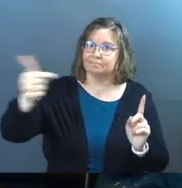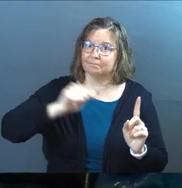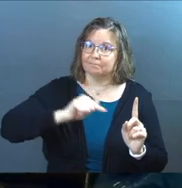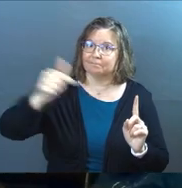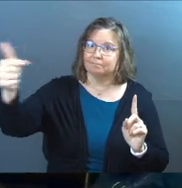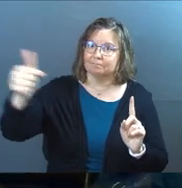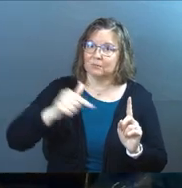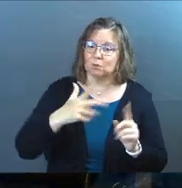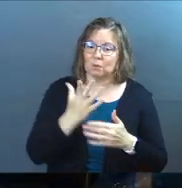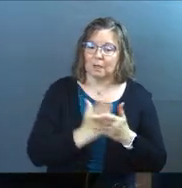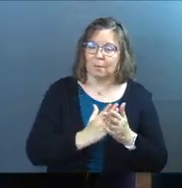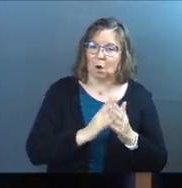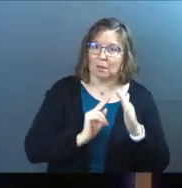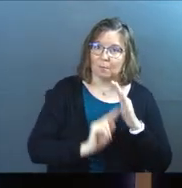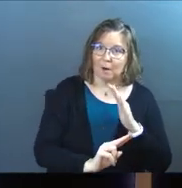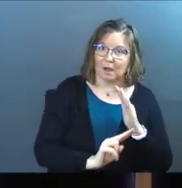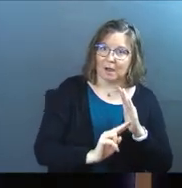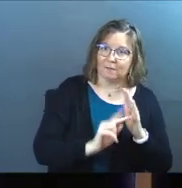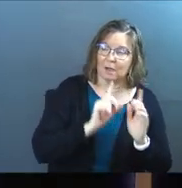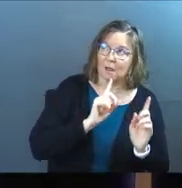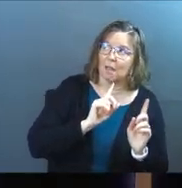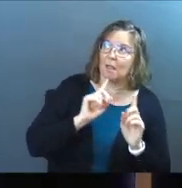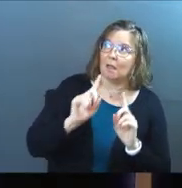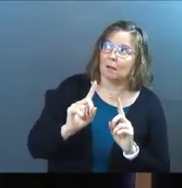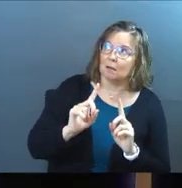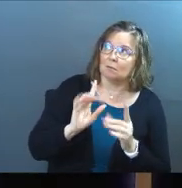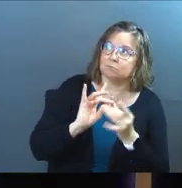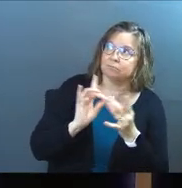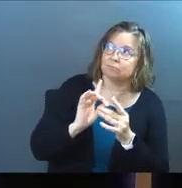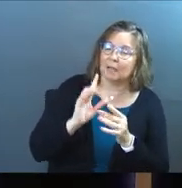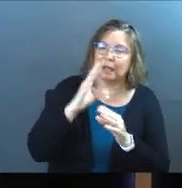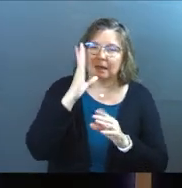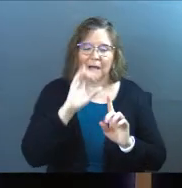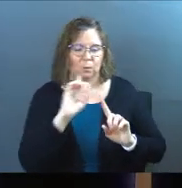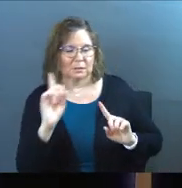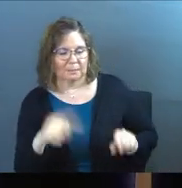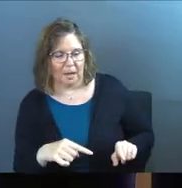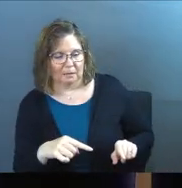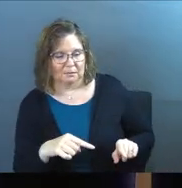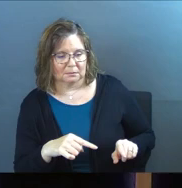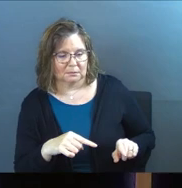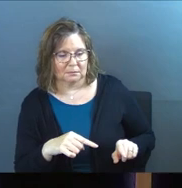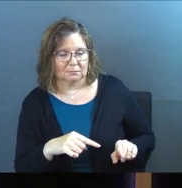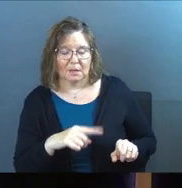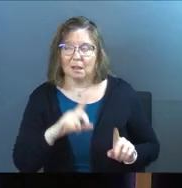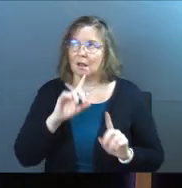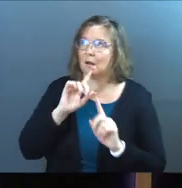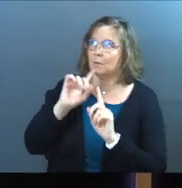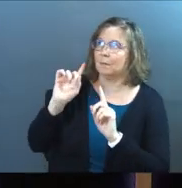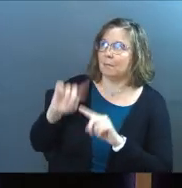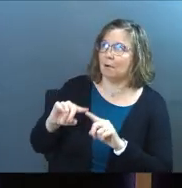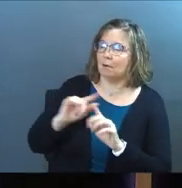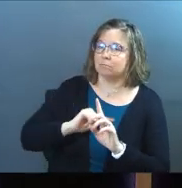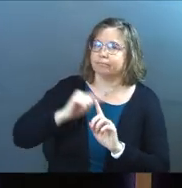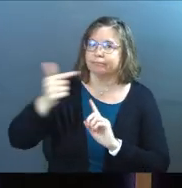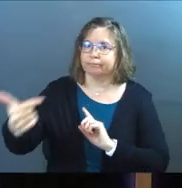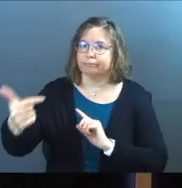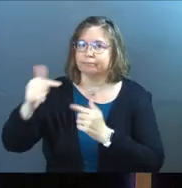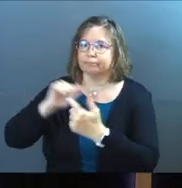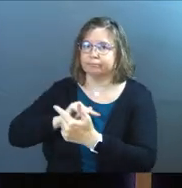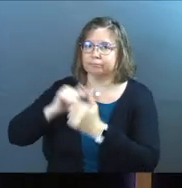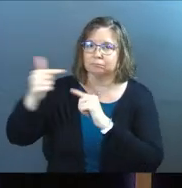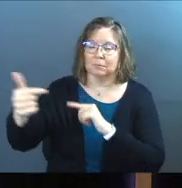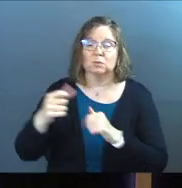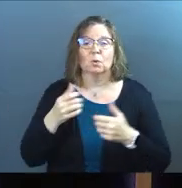part of the conversation from the prophet, and then God responds. And it goes back and forth across the whole book, and it's a way for us to see